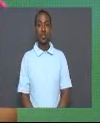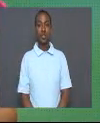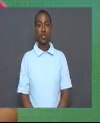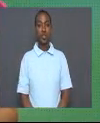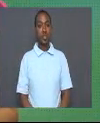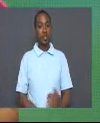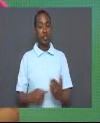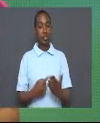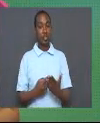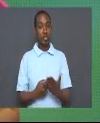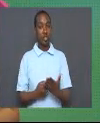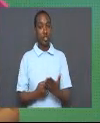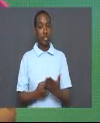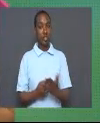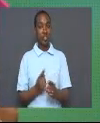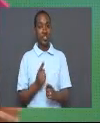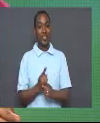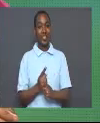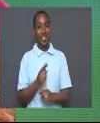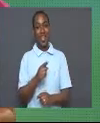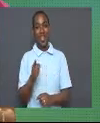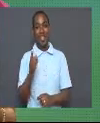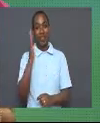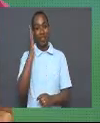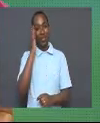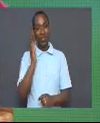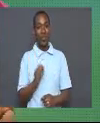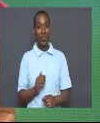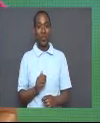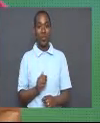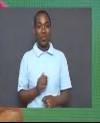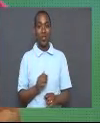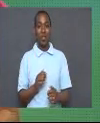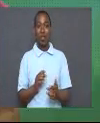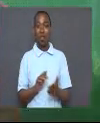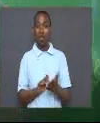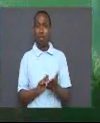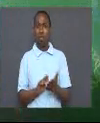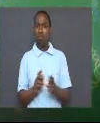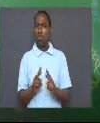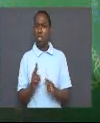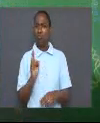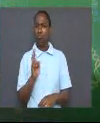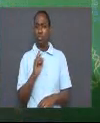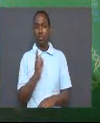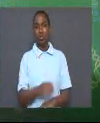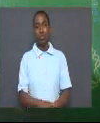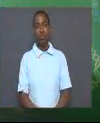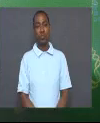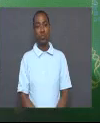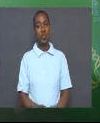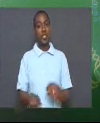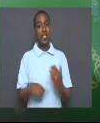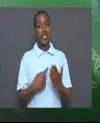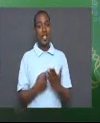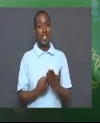As I am sure you know, hands are very busy. Therefore,